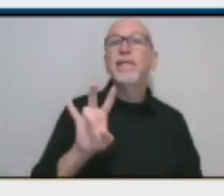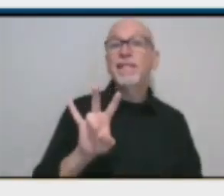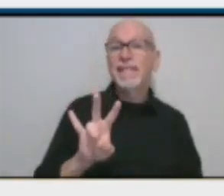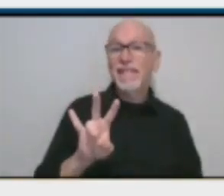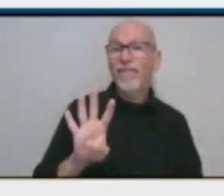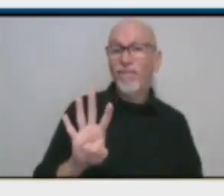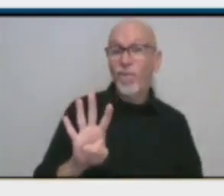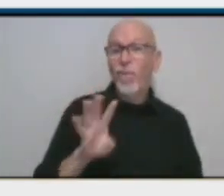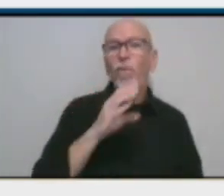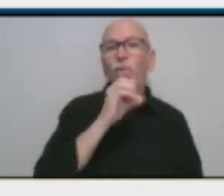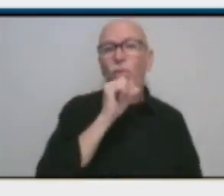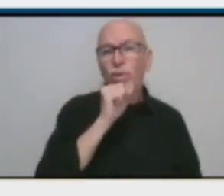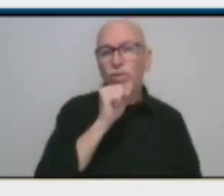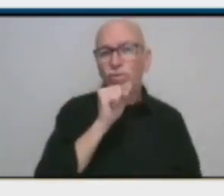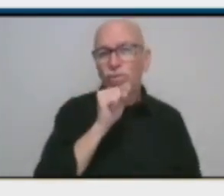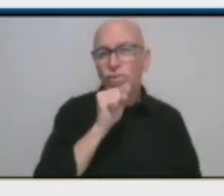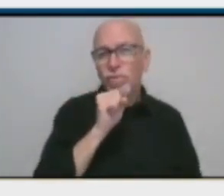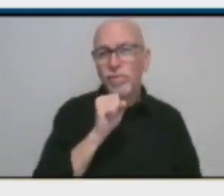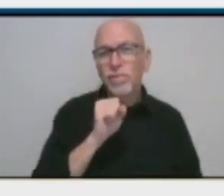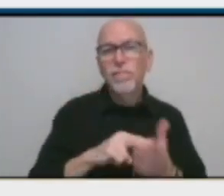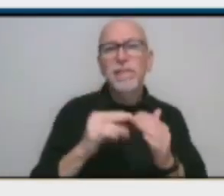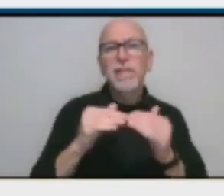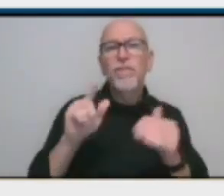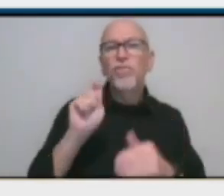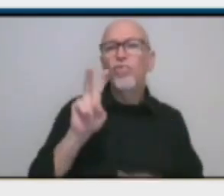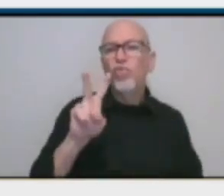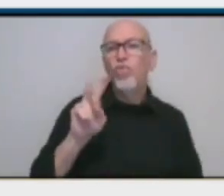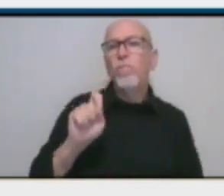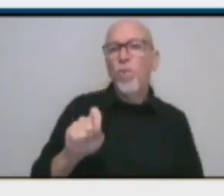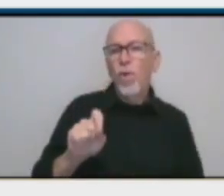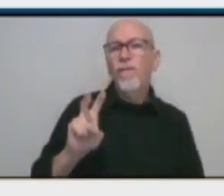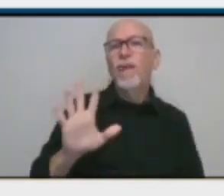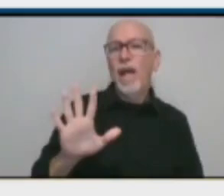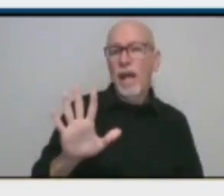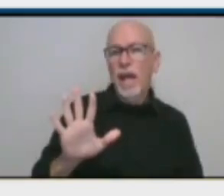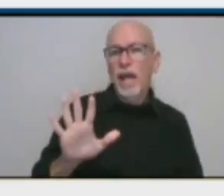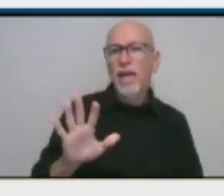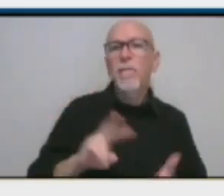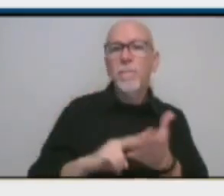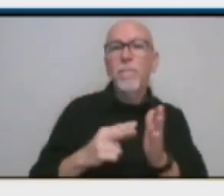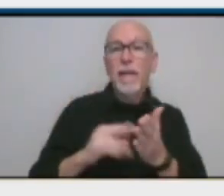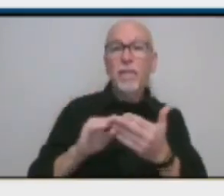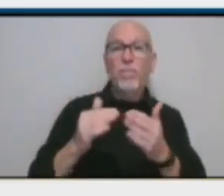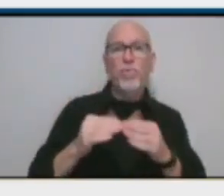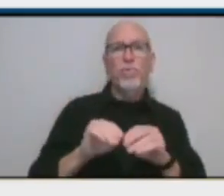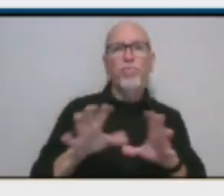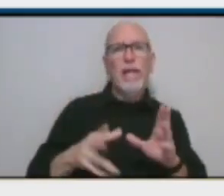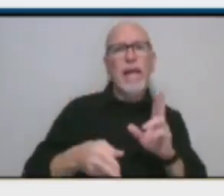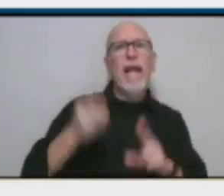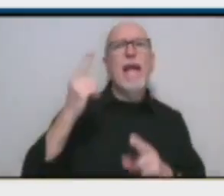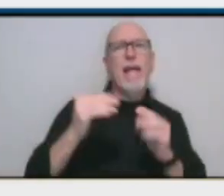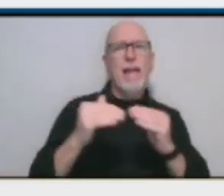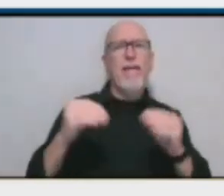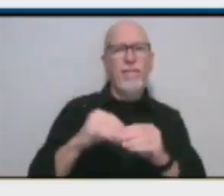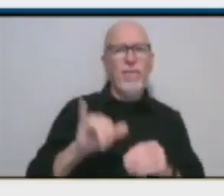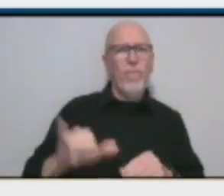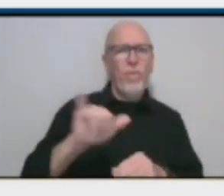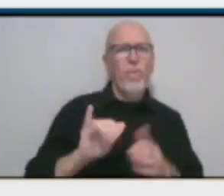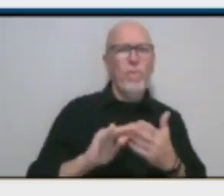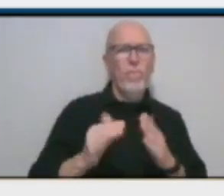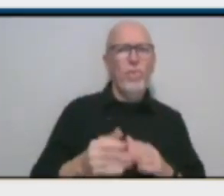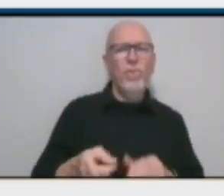in orange at level 2.5, which indicates community spread is approaching very high level in these communities. That's